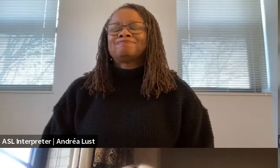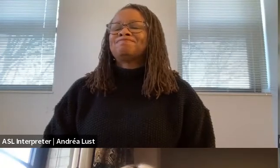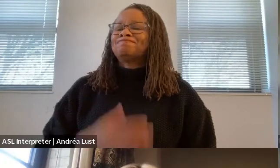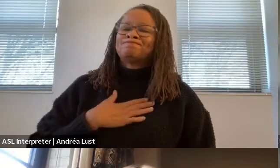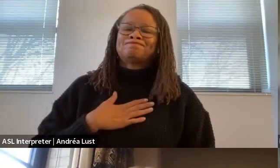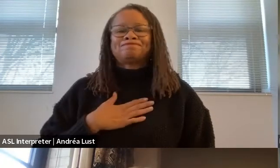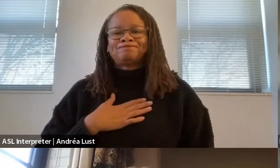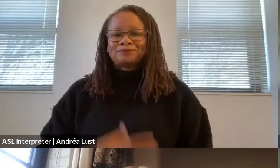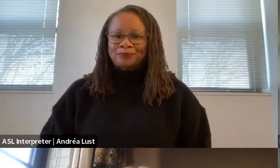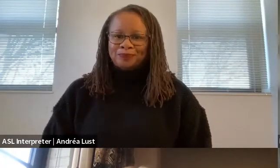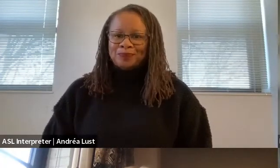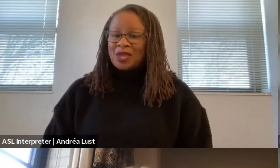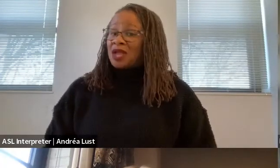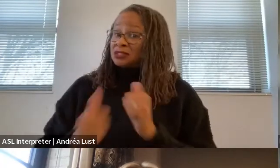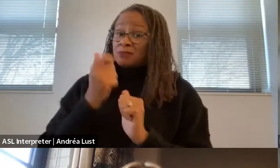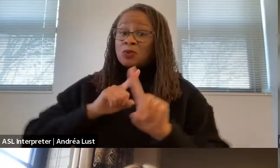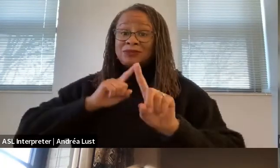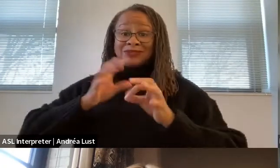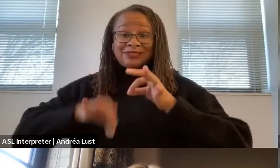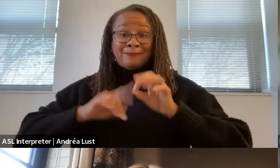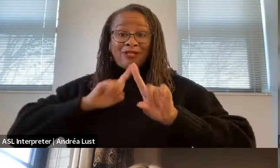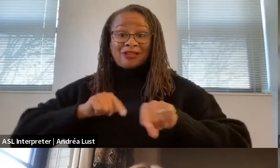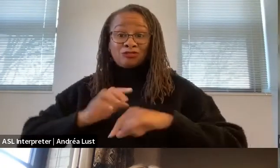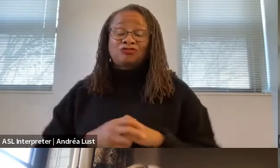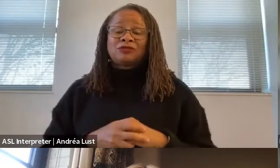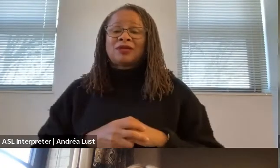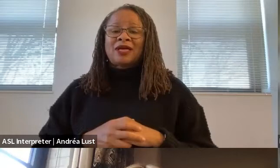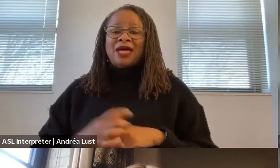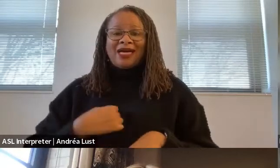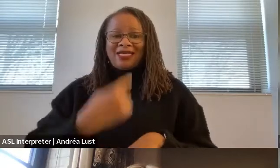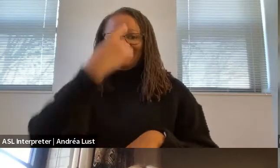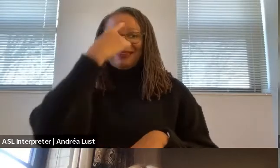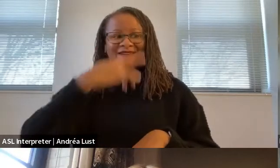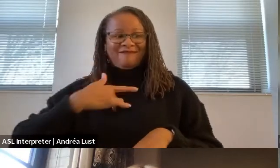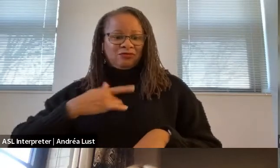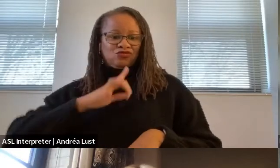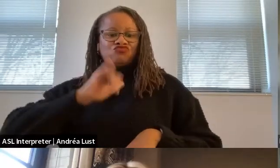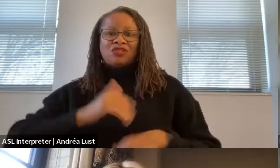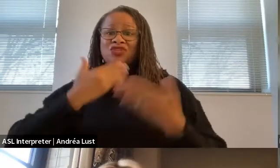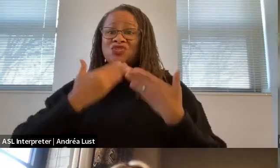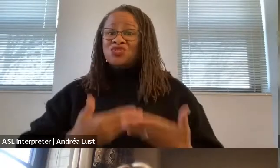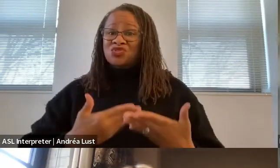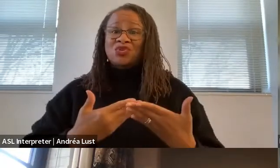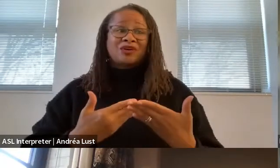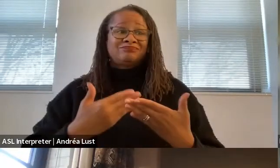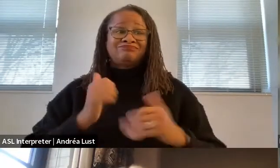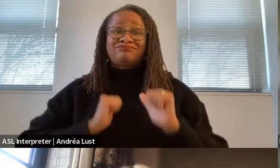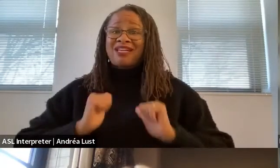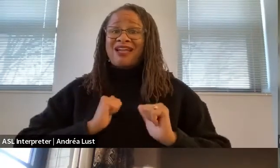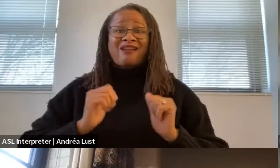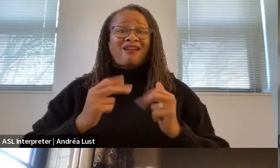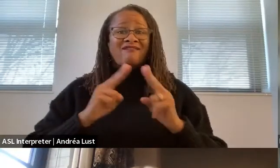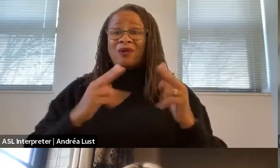it's kind of like the most simple answer. I think I thought that it was a really good screenplay. Like, it was well written.